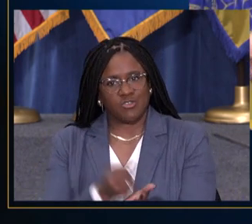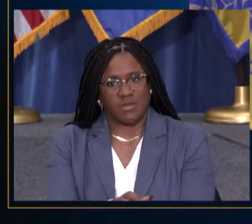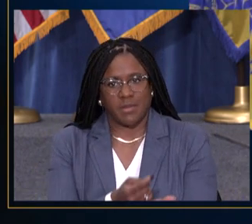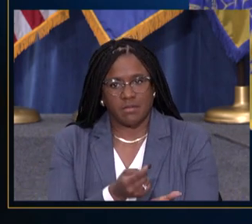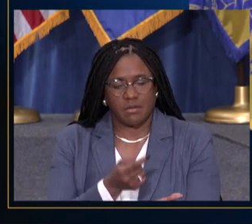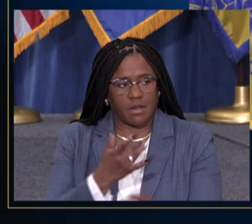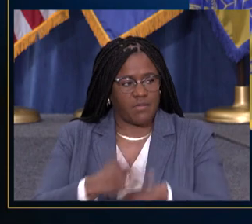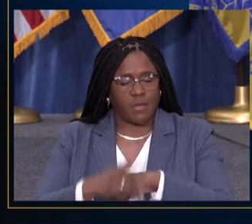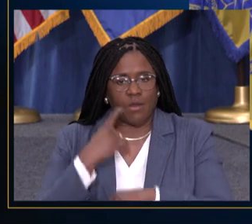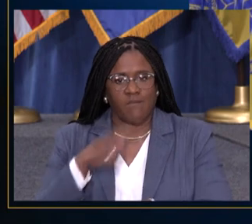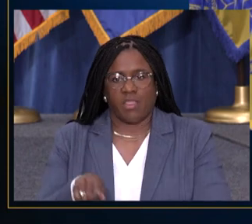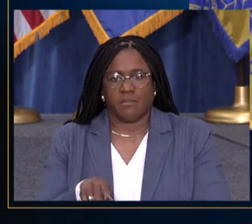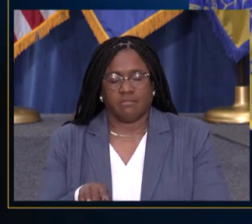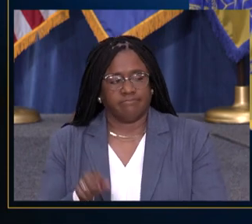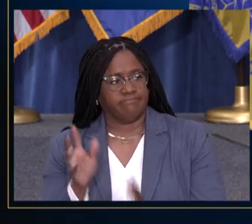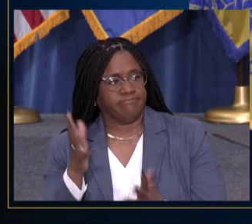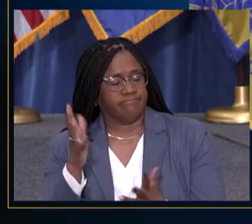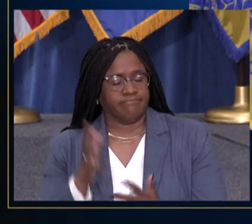available through America.